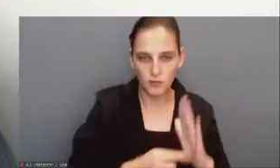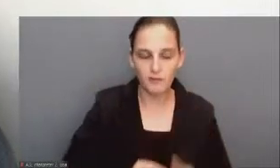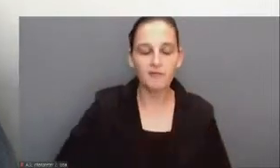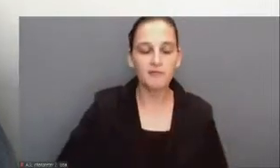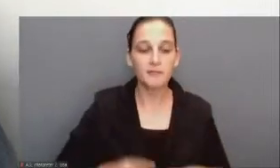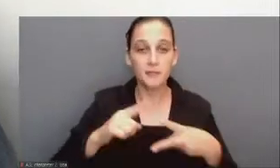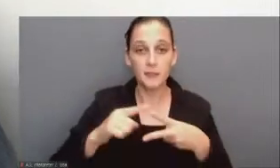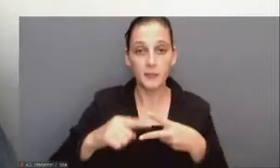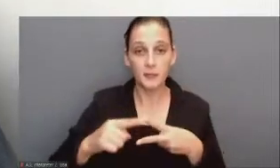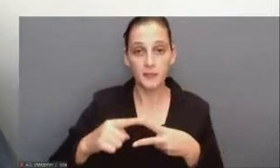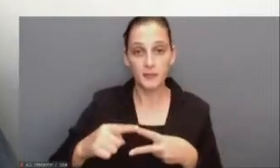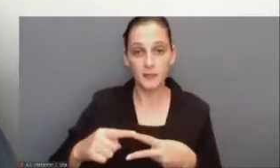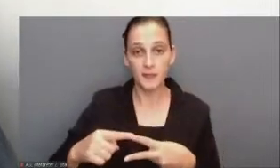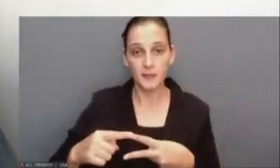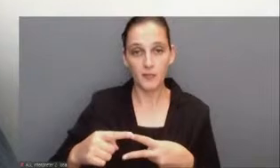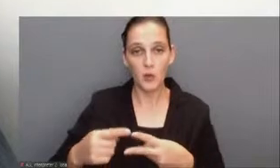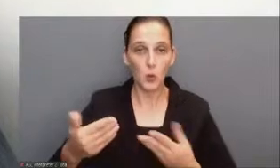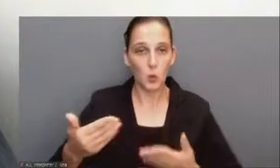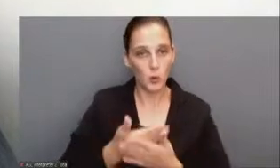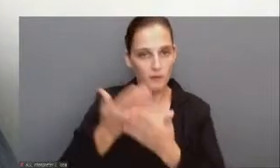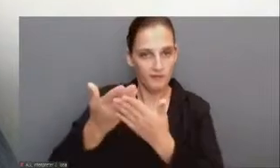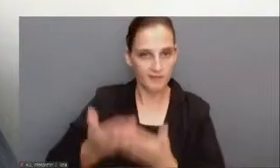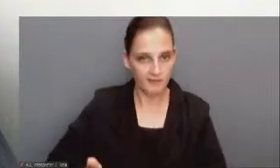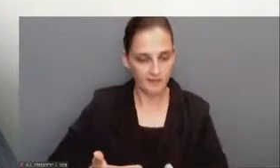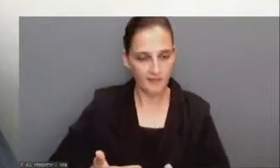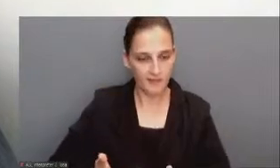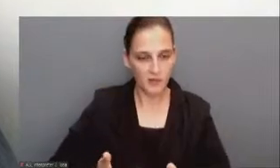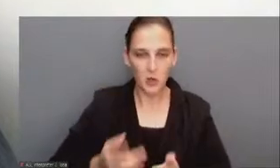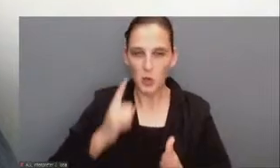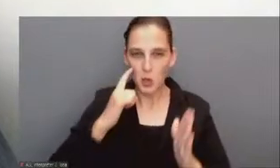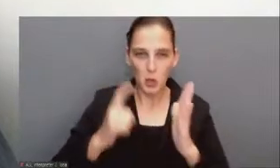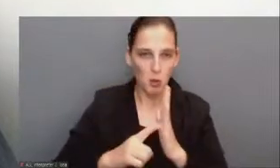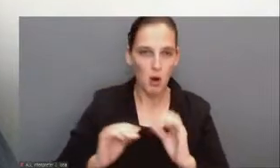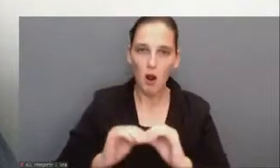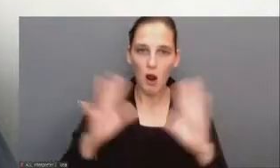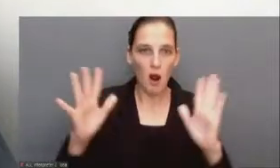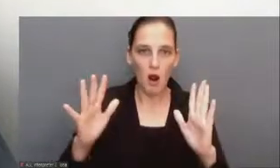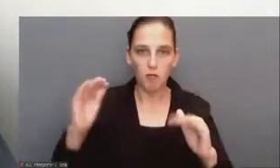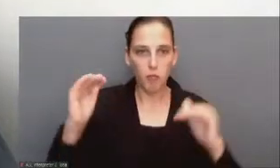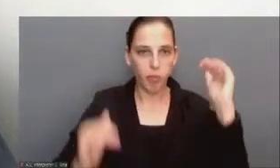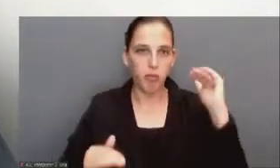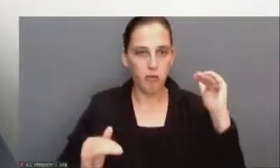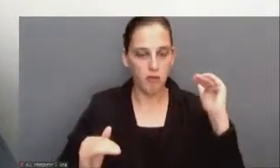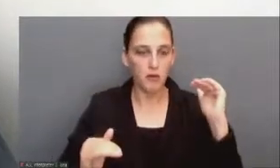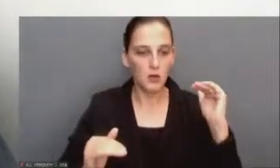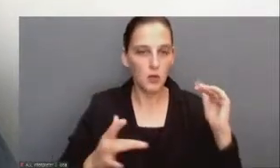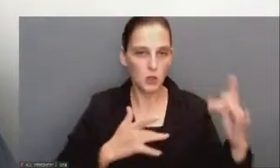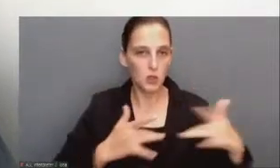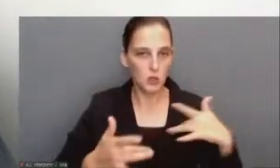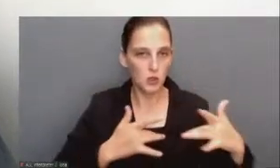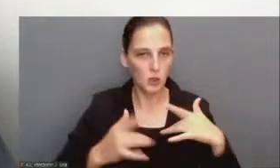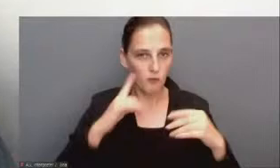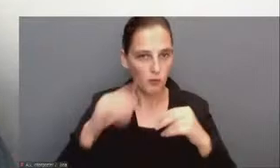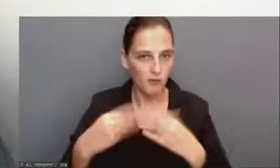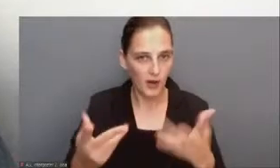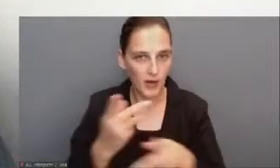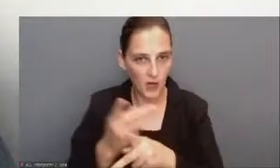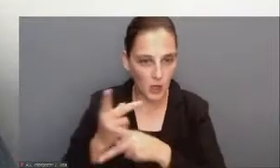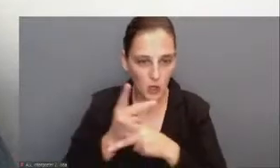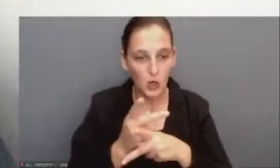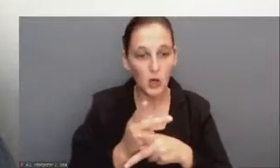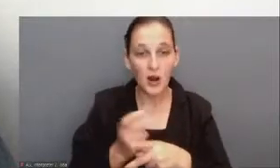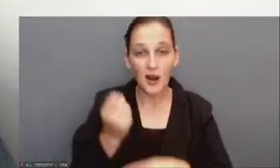evidence, emphasizing and underlining equity concerns that colleagues and I expressed earlier, there are now 3 major studies that quantify